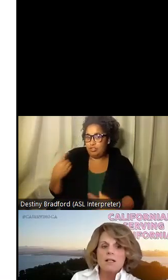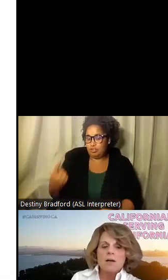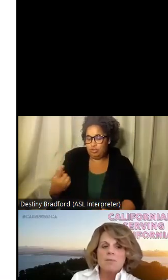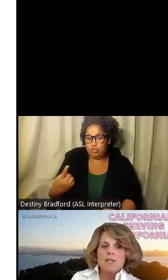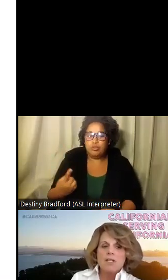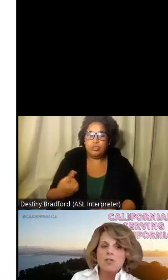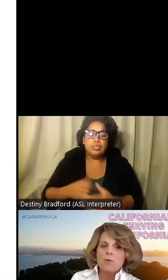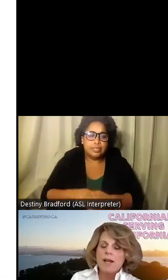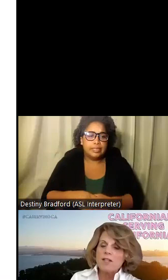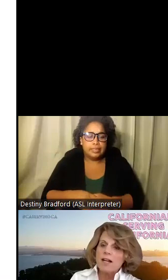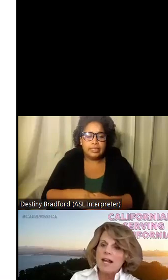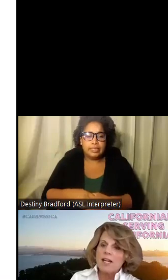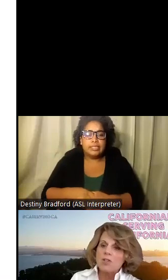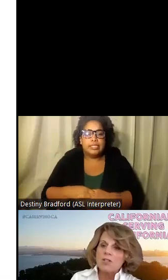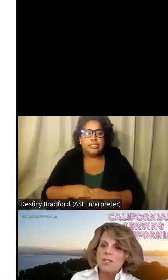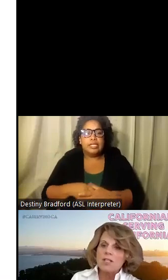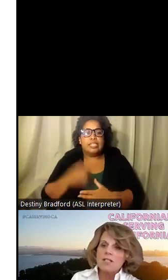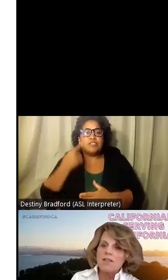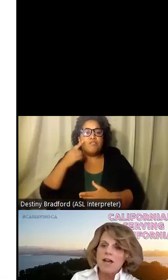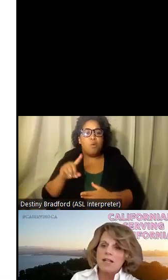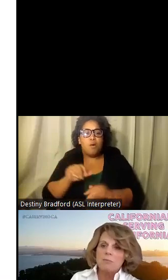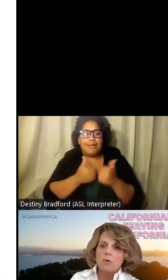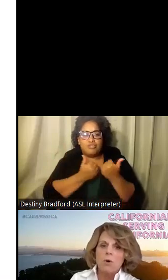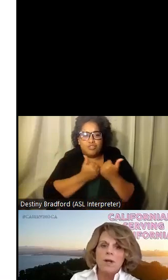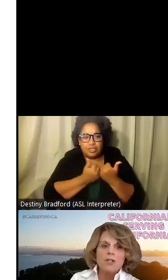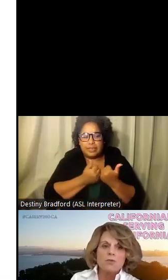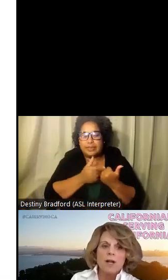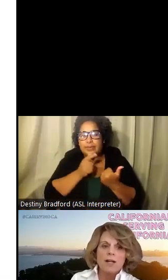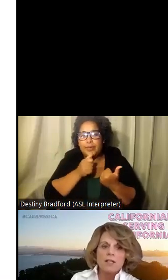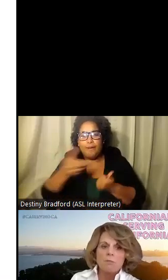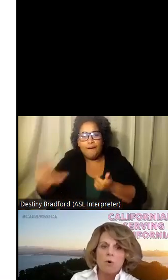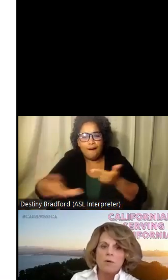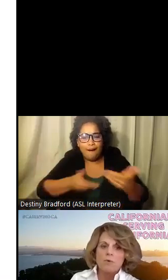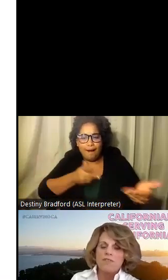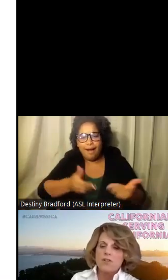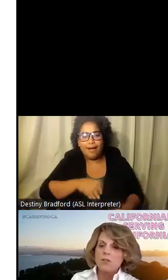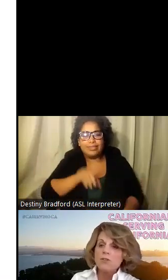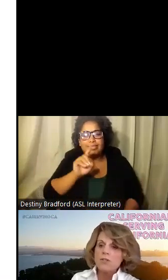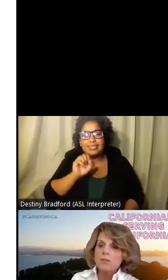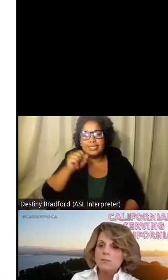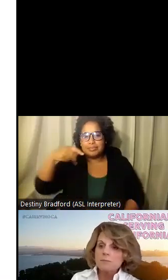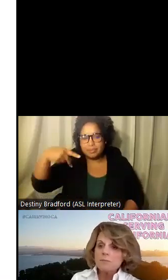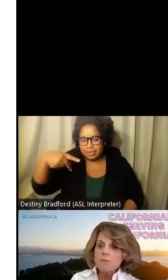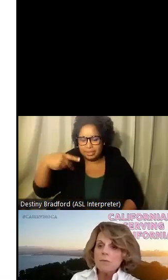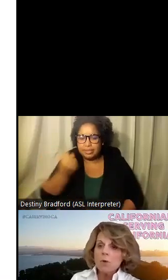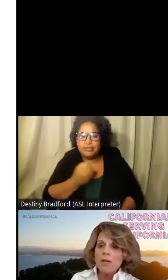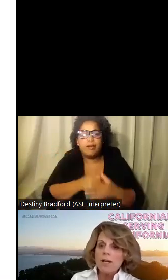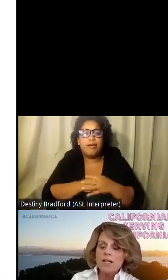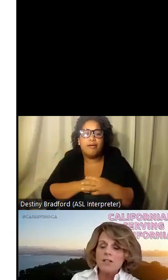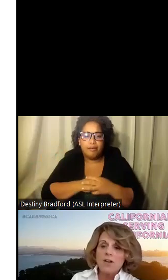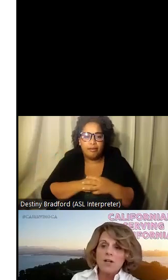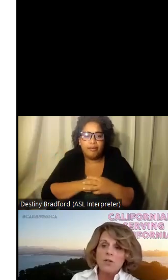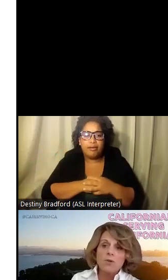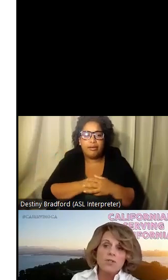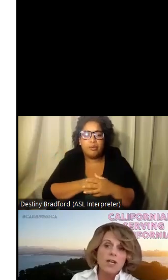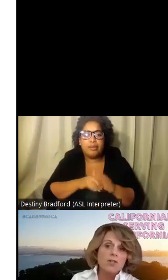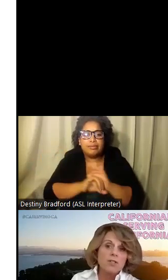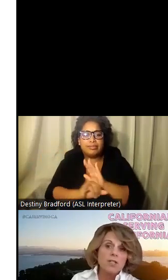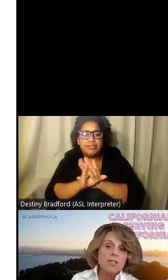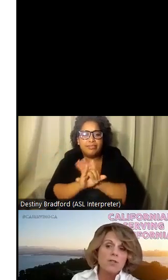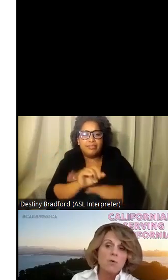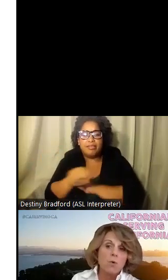survey is directed at agencies that employ direct support professionals. We identified who